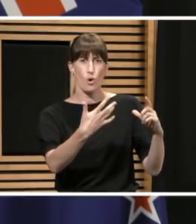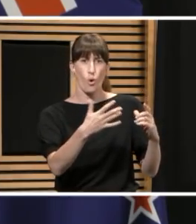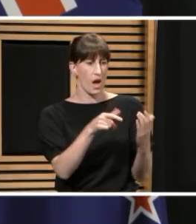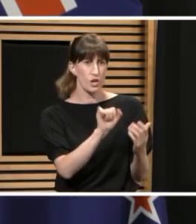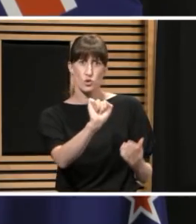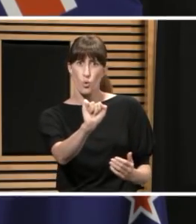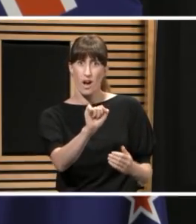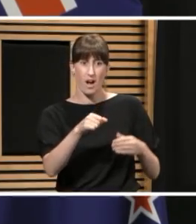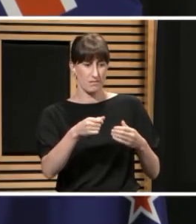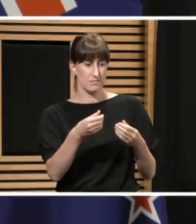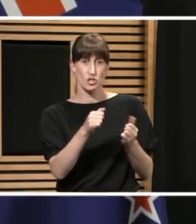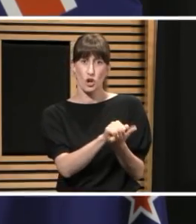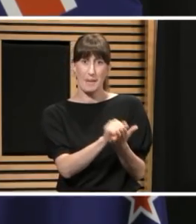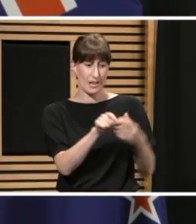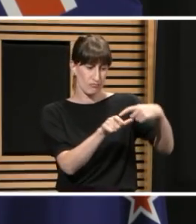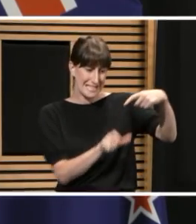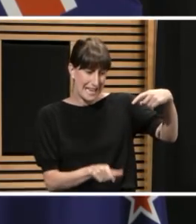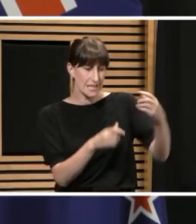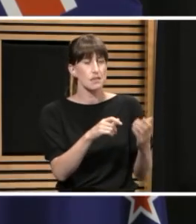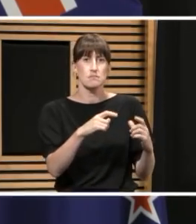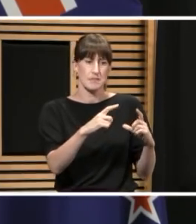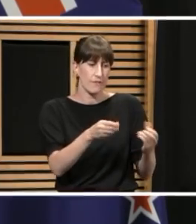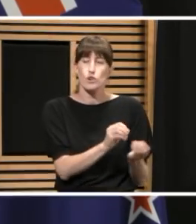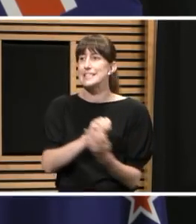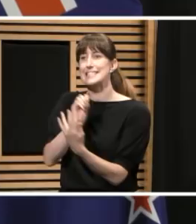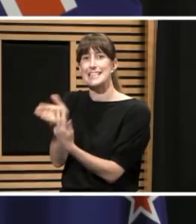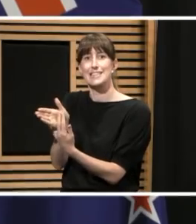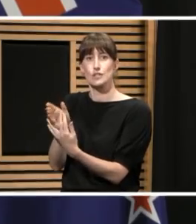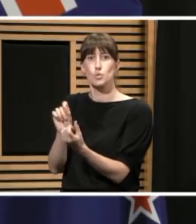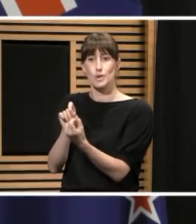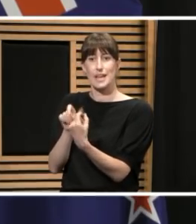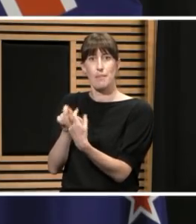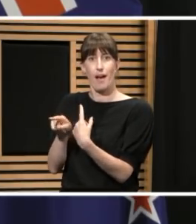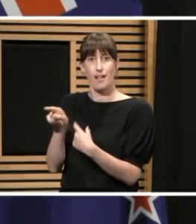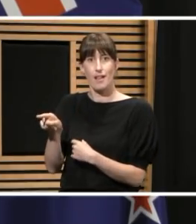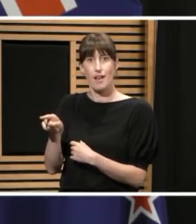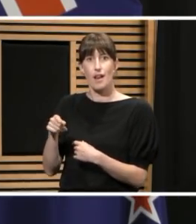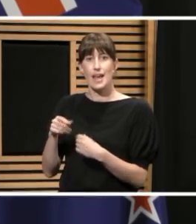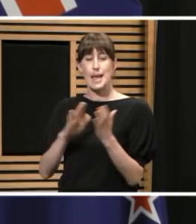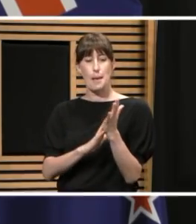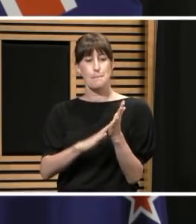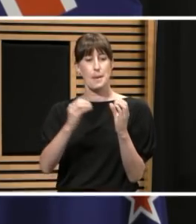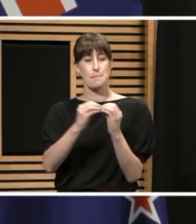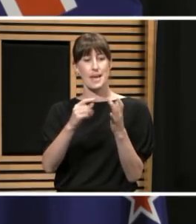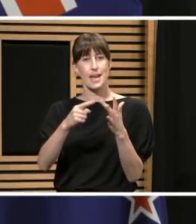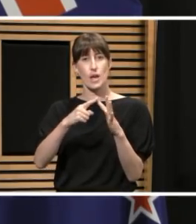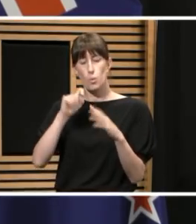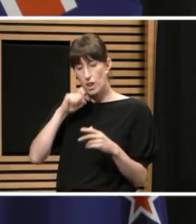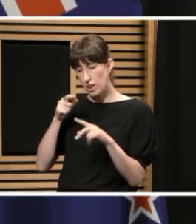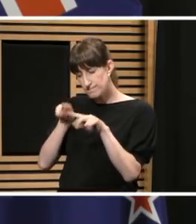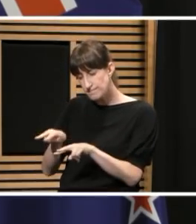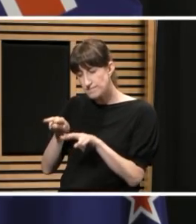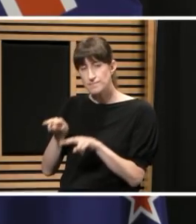properly investigating any reports of price gouging. No one wants to see anyone take unfair financial advantage from